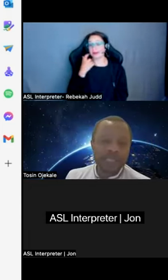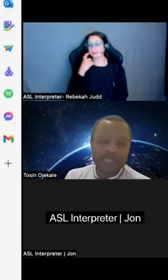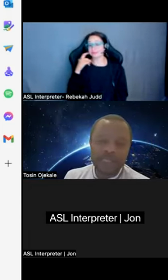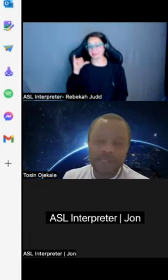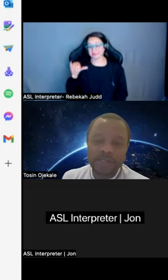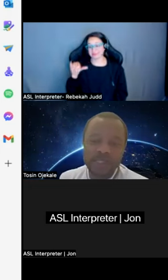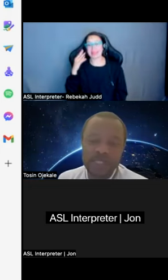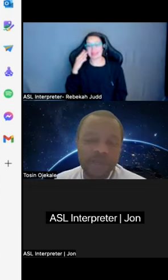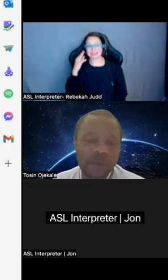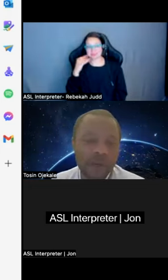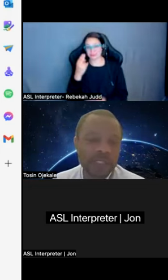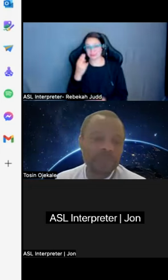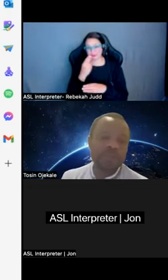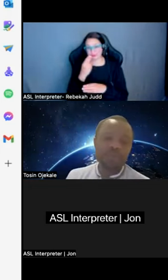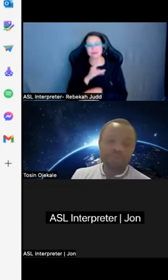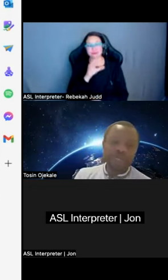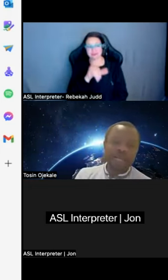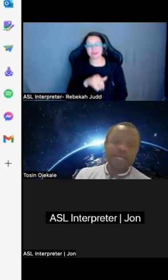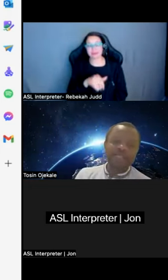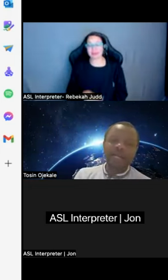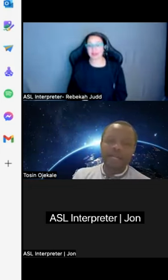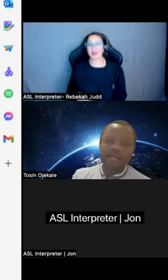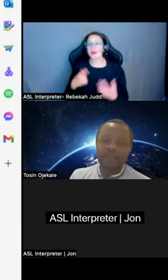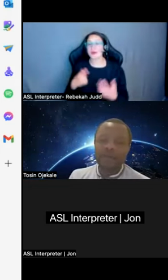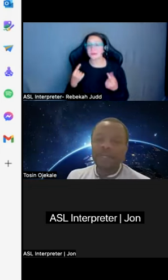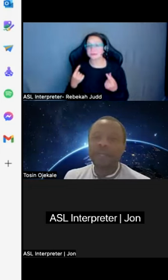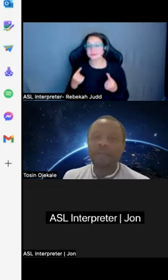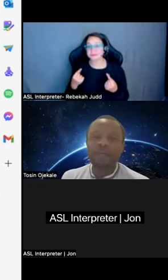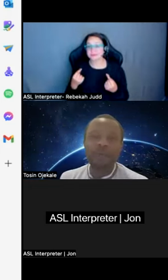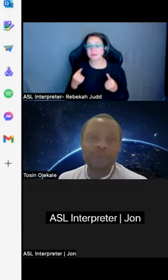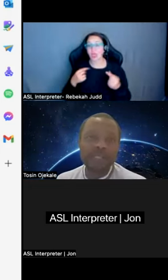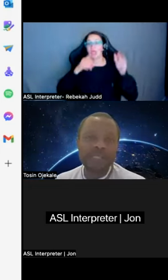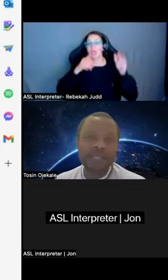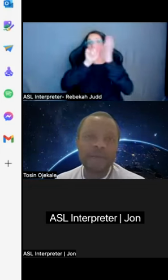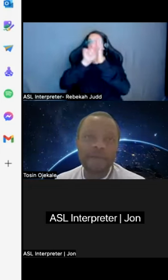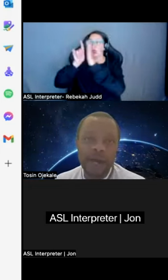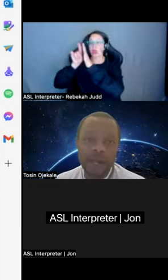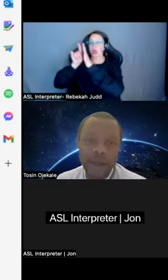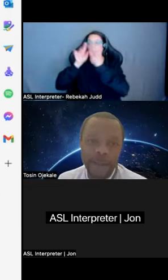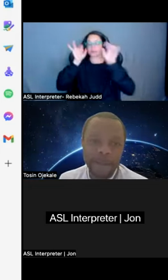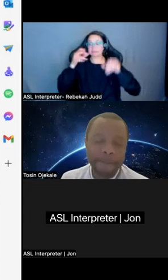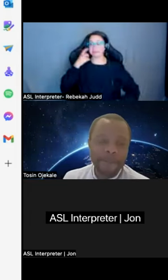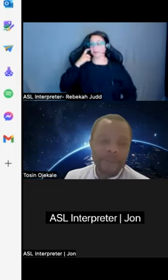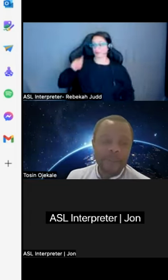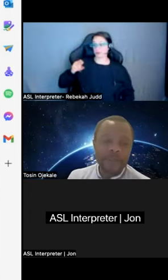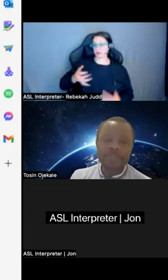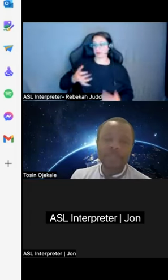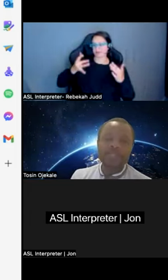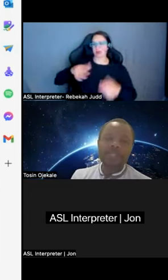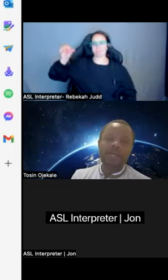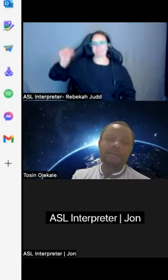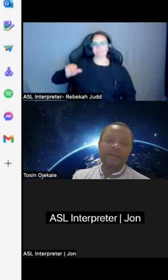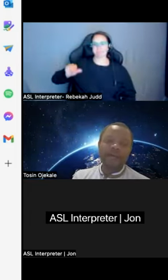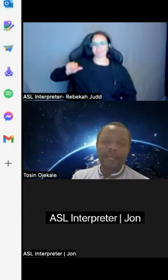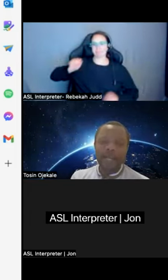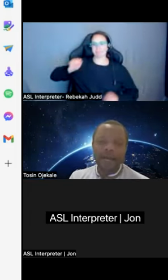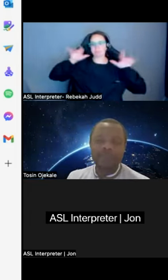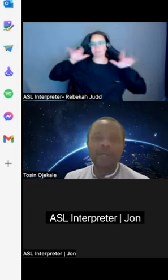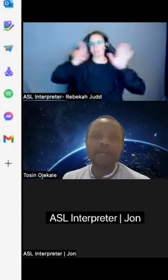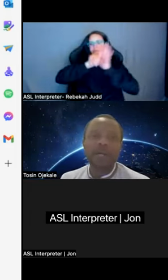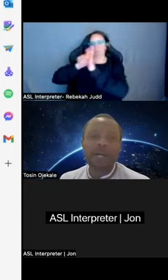what this does is for to trigger the alarm if you notice fire. Okay, so it's a